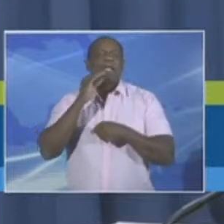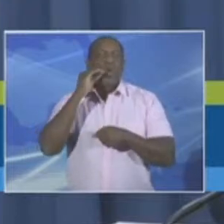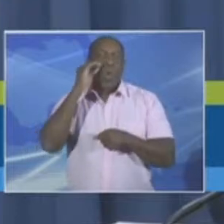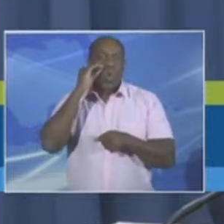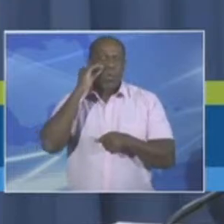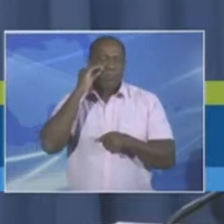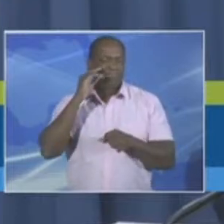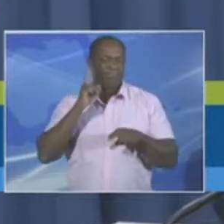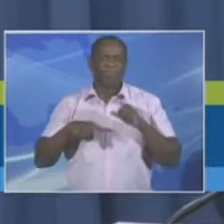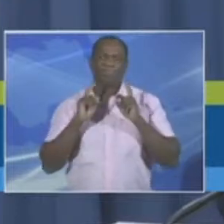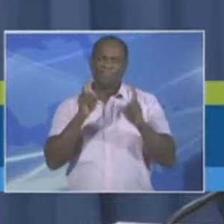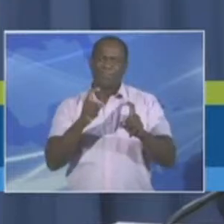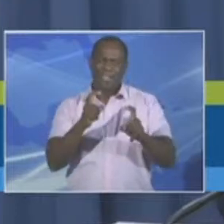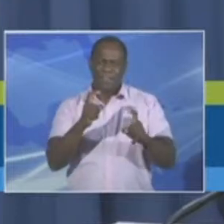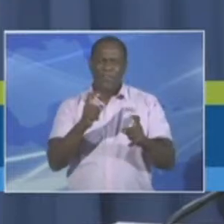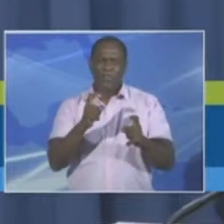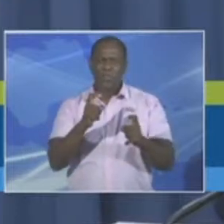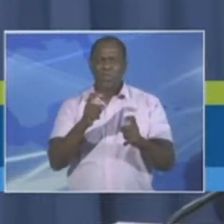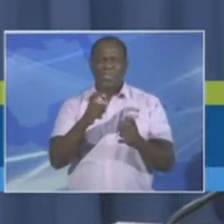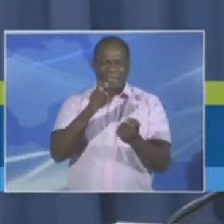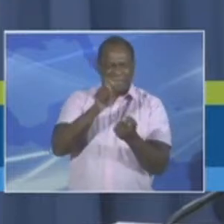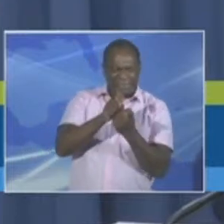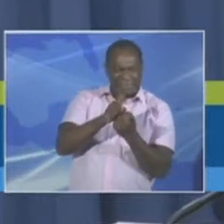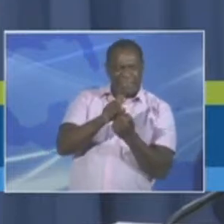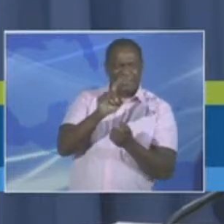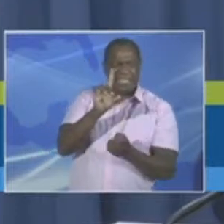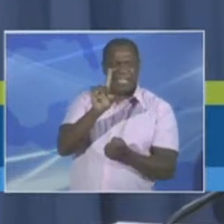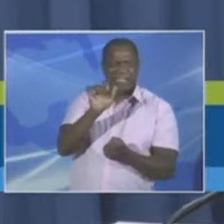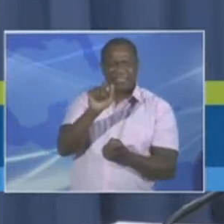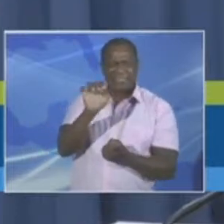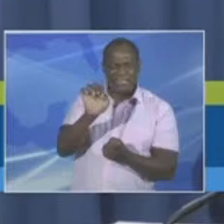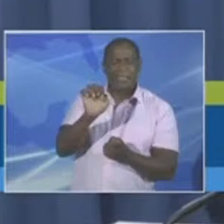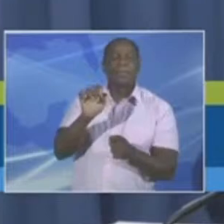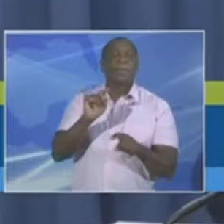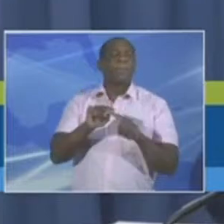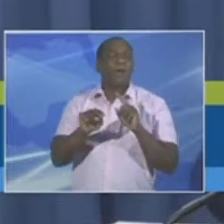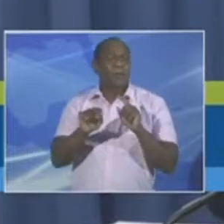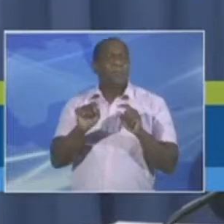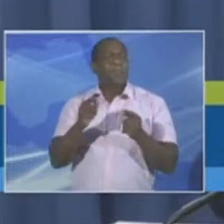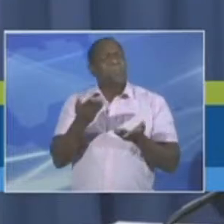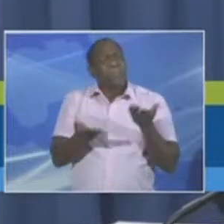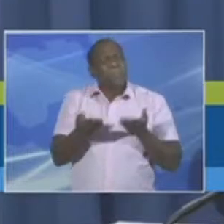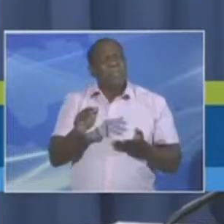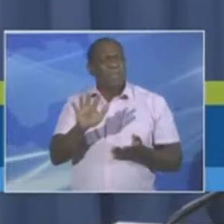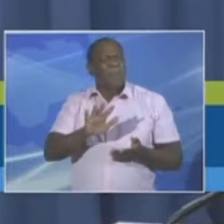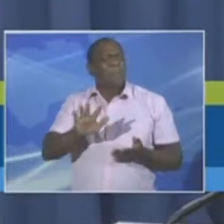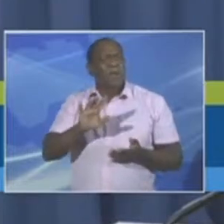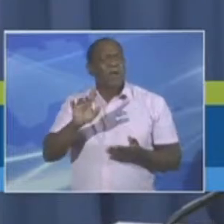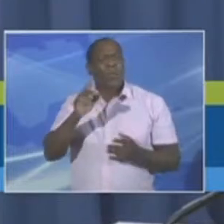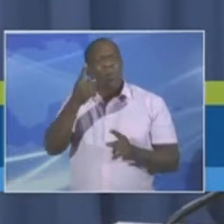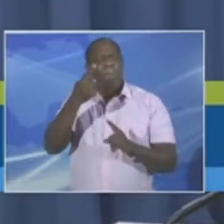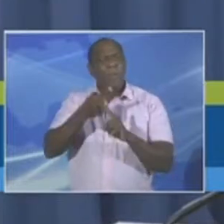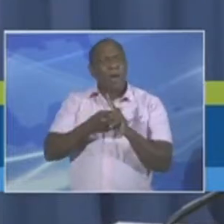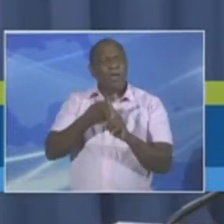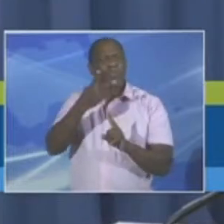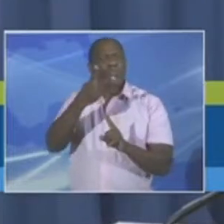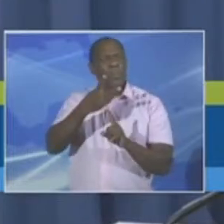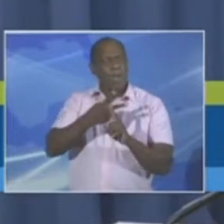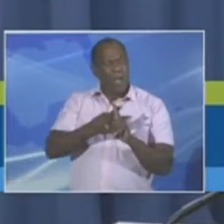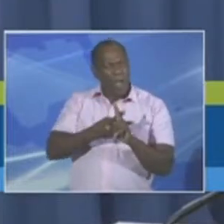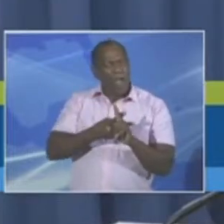at the outside, it should take about a month to 2 months for normal attrition as people get well to